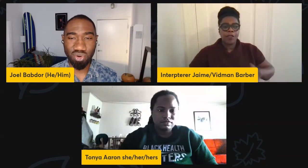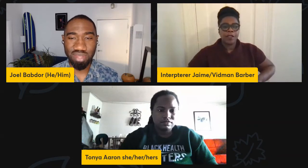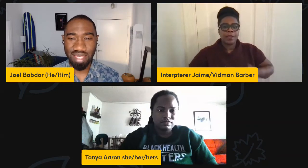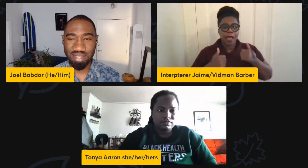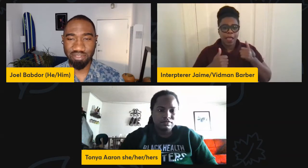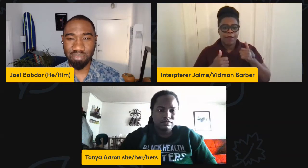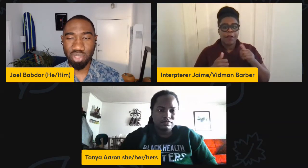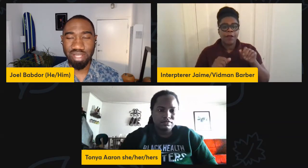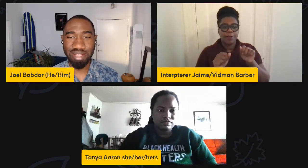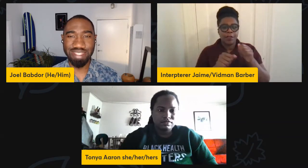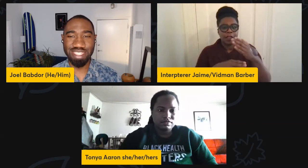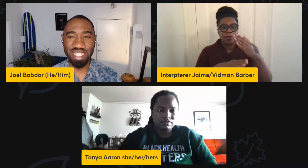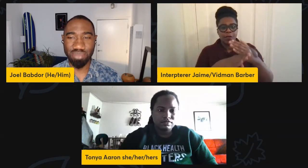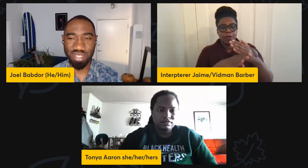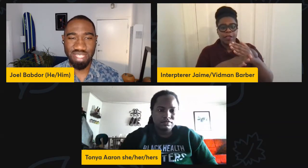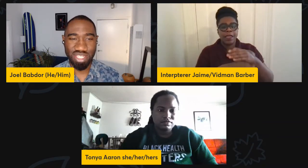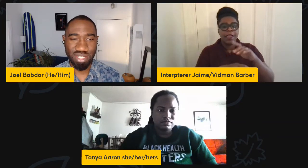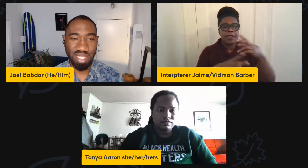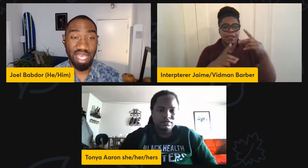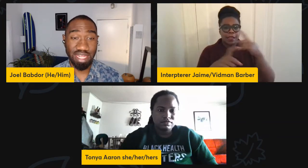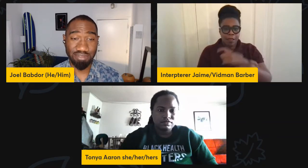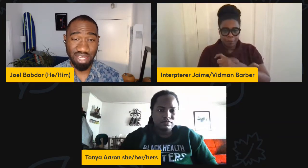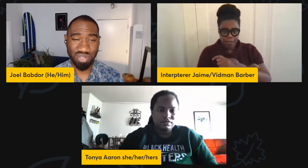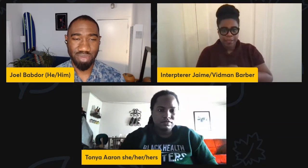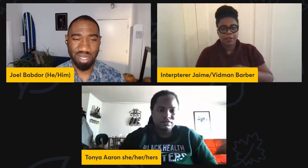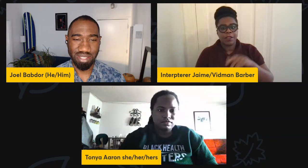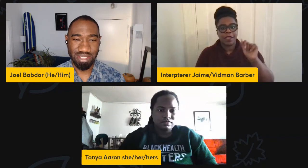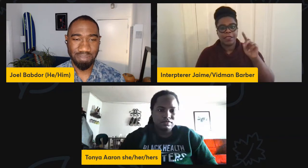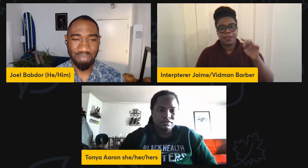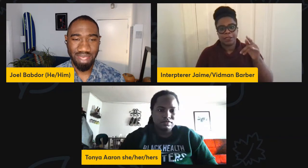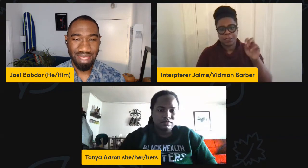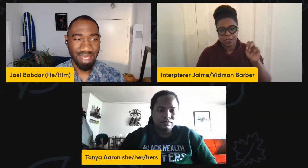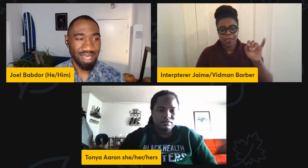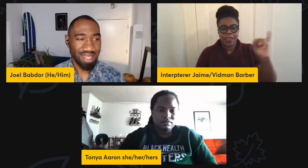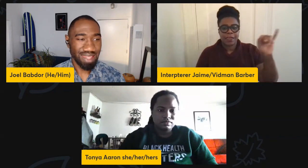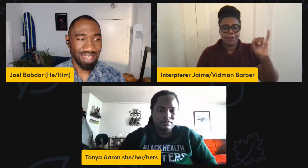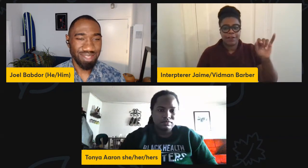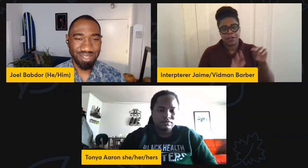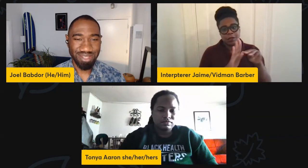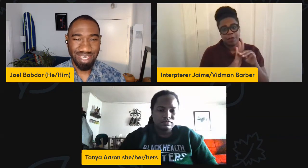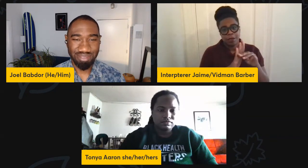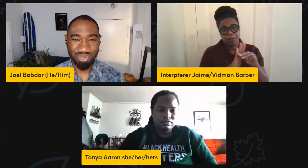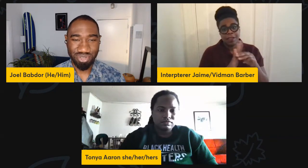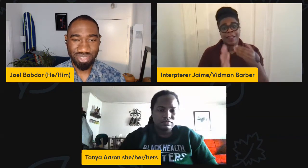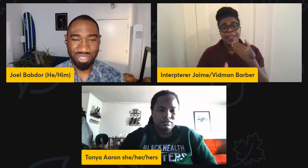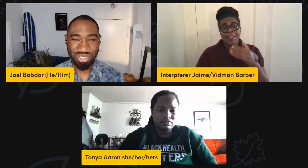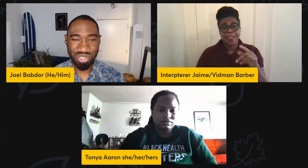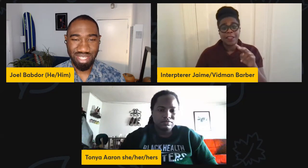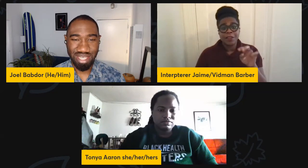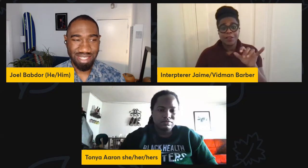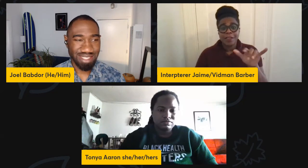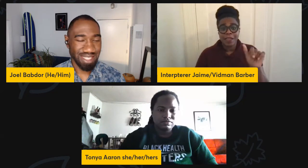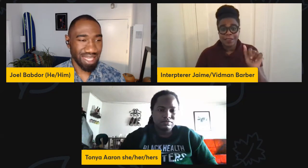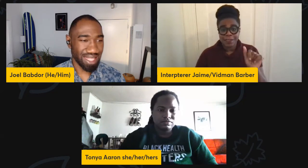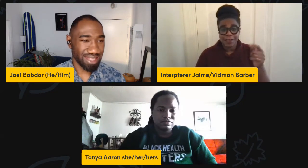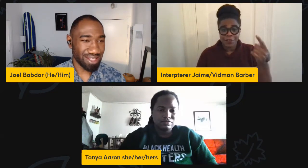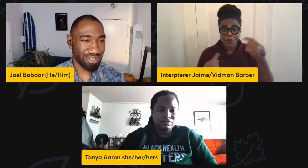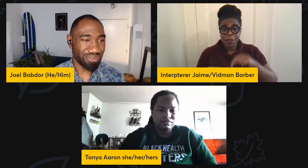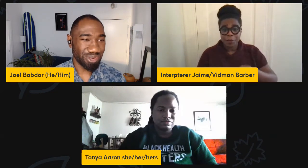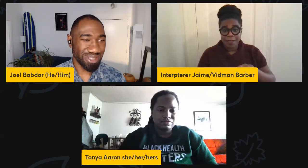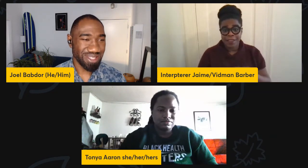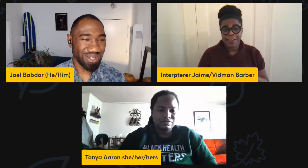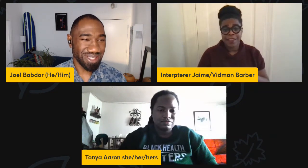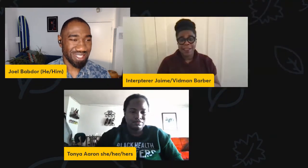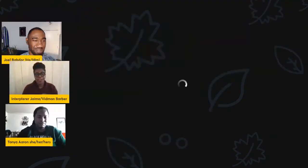immunity in the context of model antigen immunization and infection models. Thank you, Tonya, for joining us, and